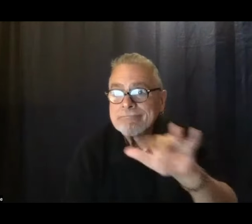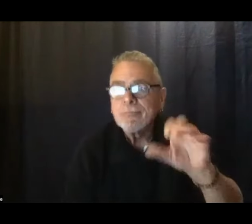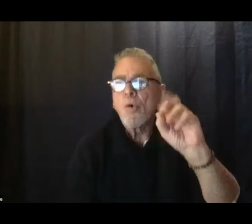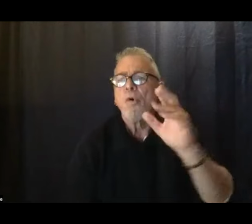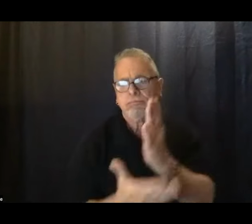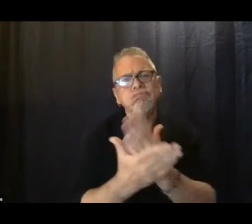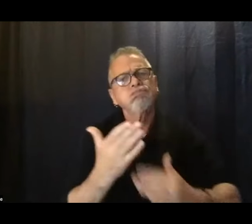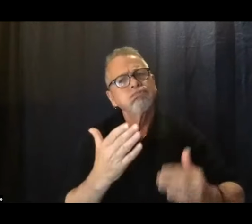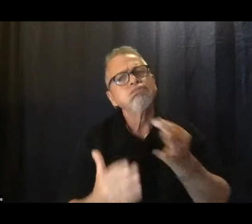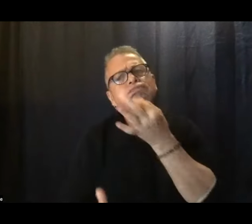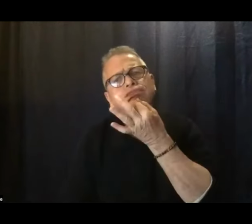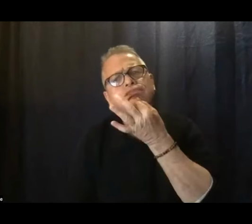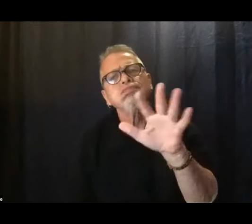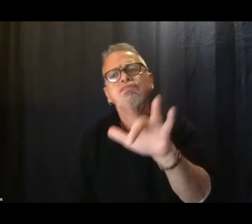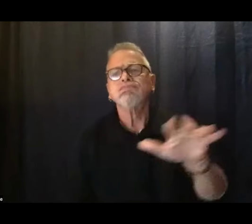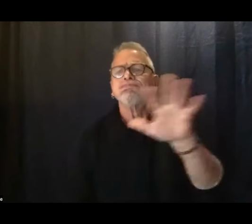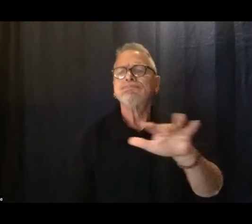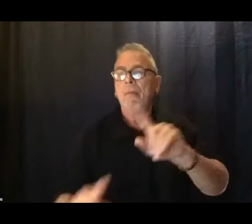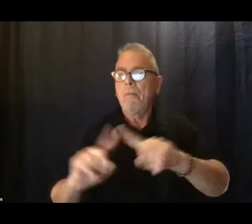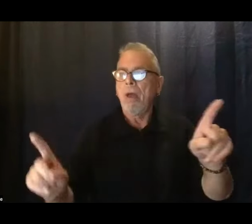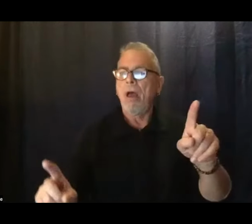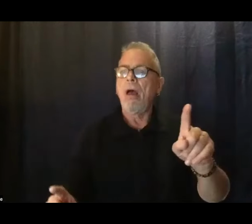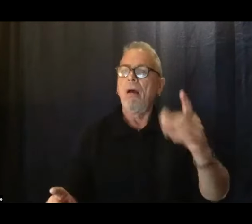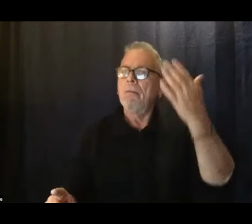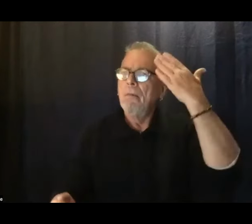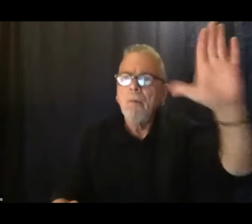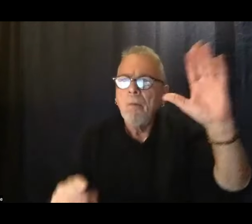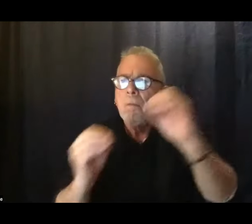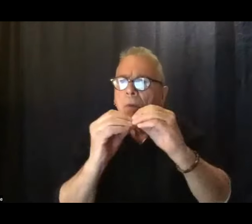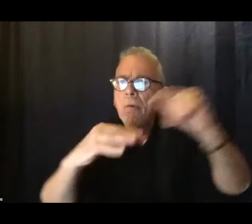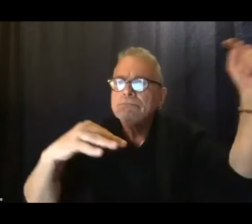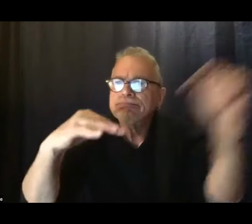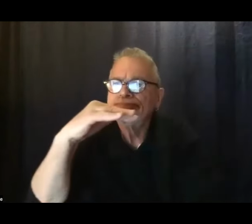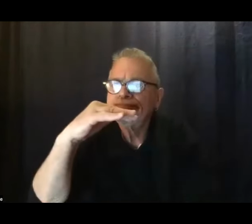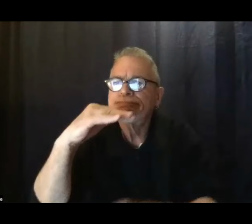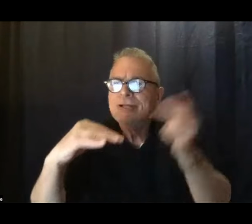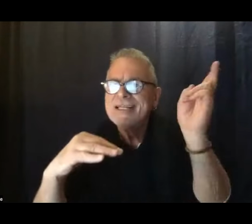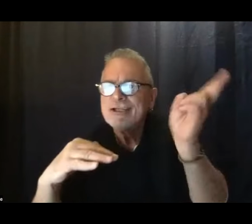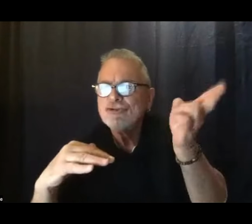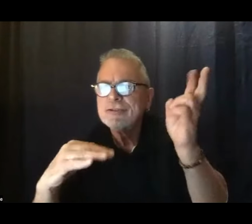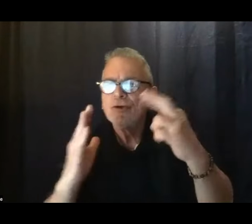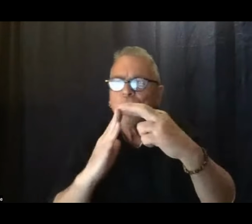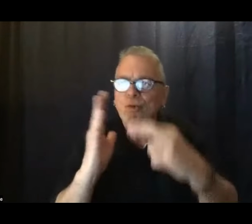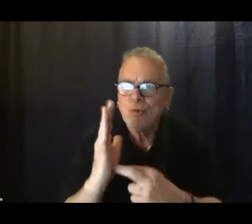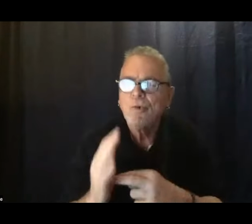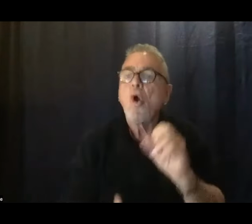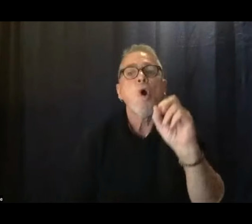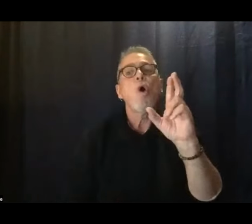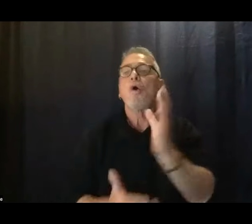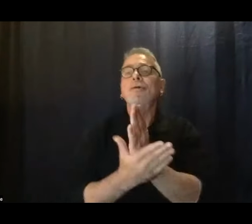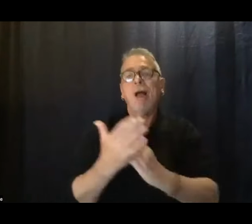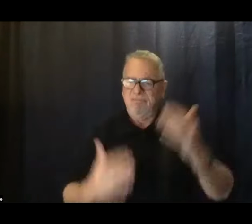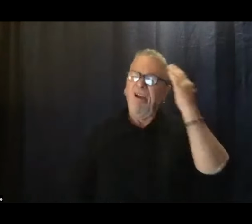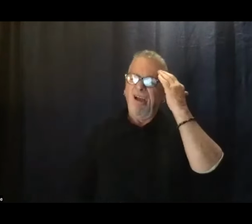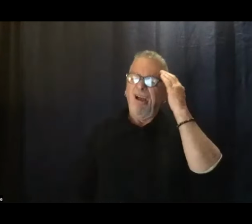of skills. They might be really just starting to fingerspell as a component of the language. They might